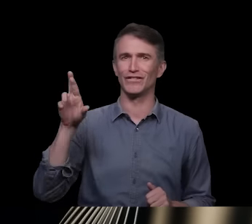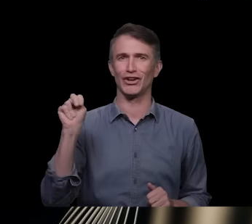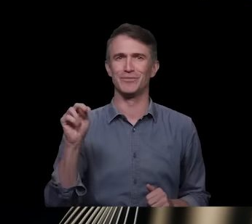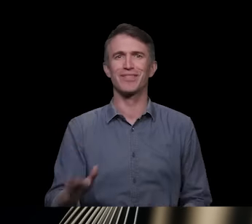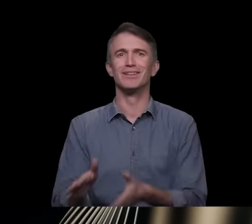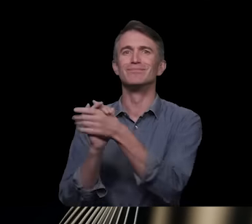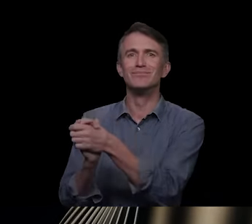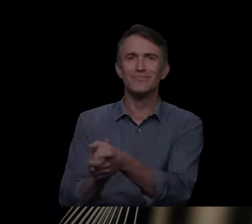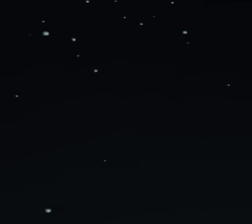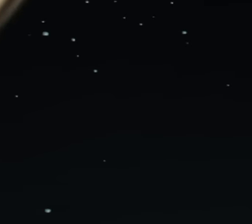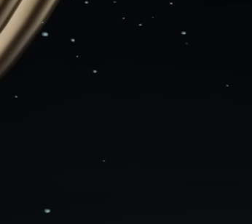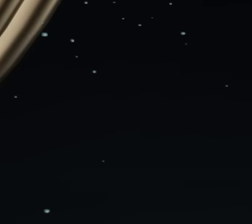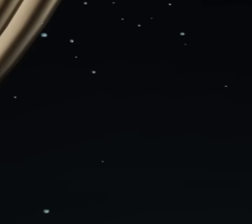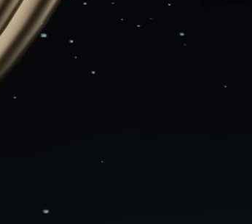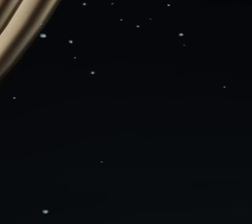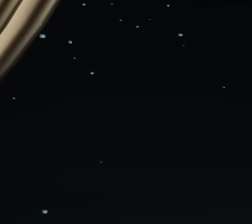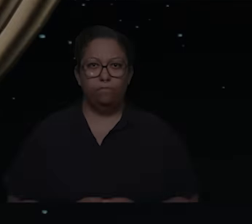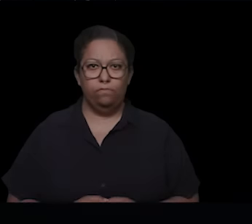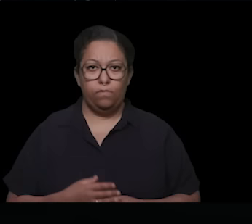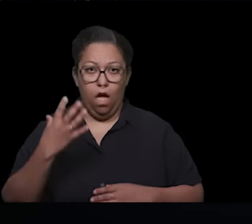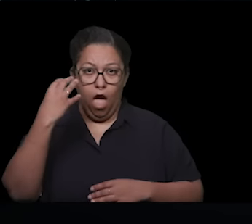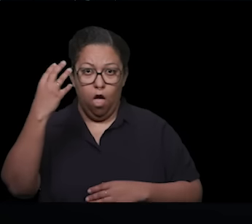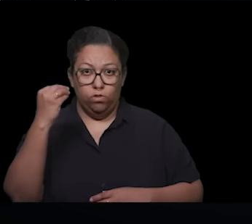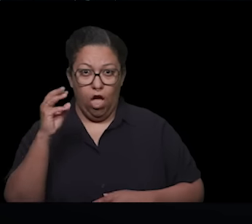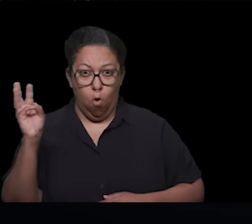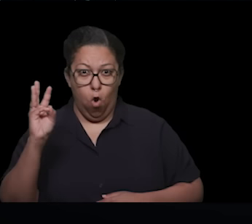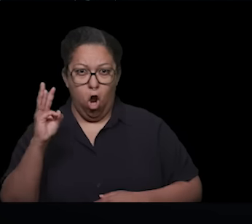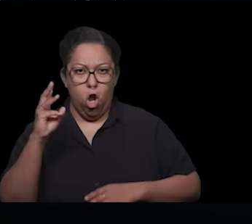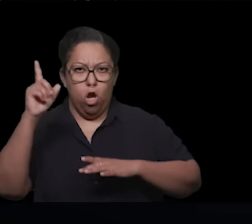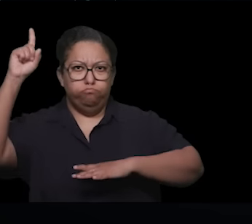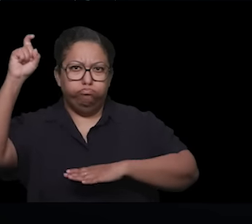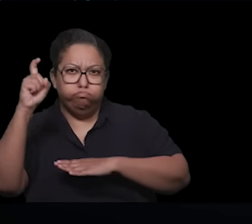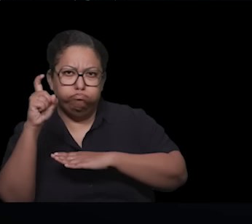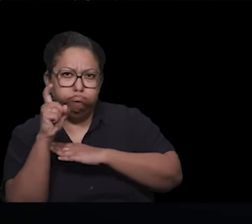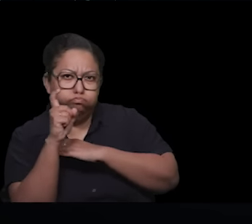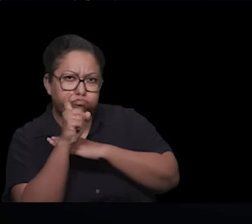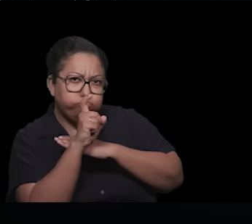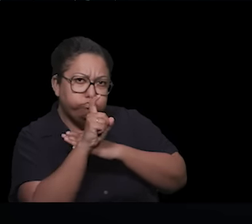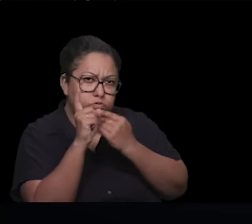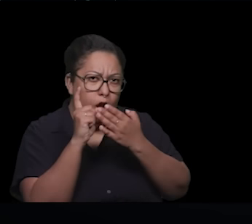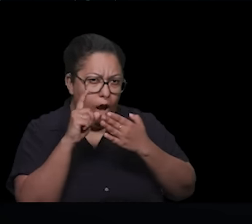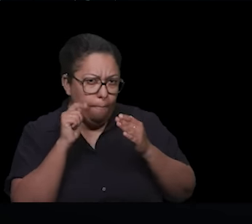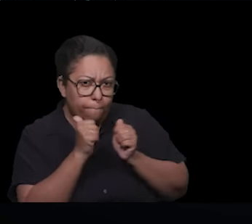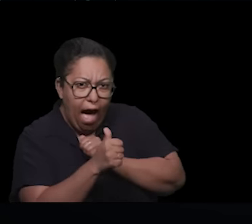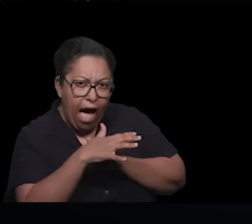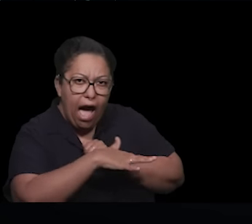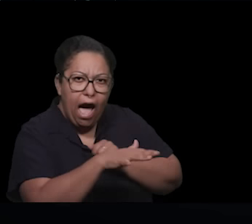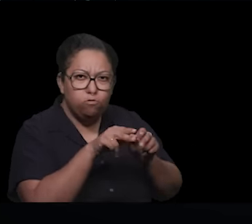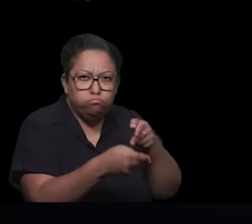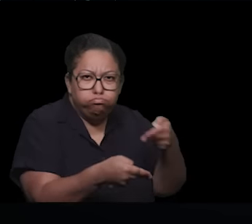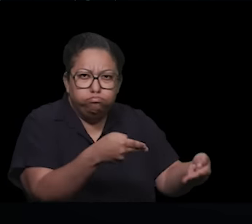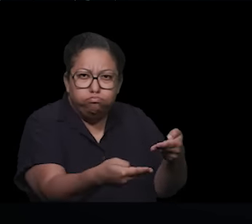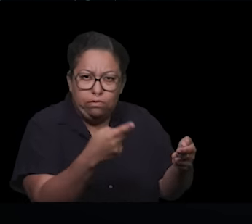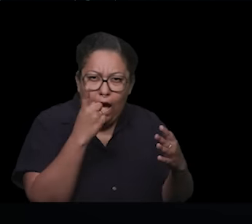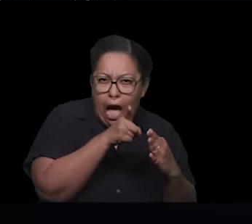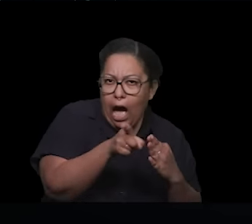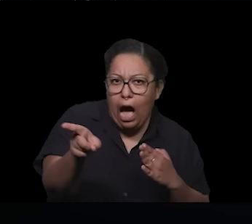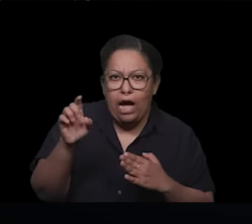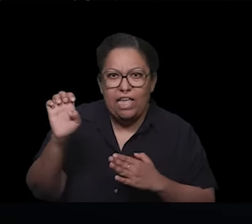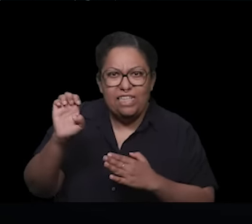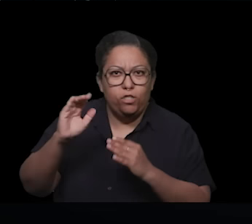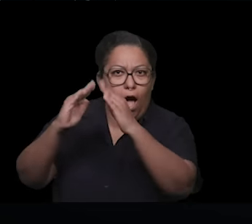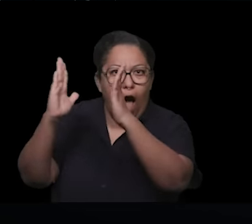Lollum. Congratulations. Outside, Werner descends the steps from the wall. He passes wounded soldiers as he races